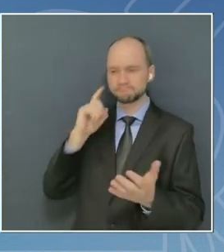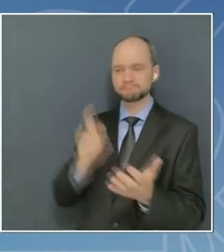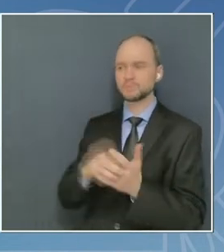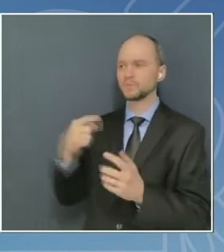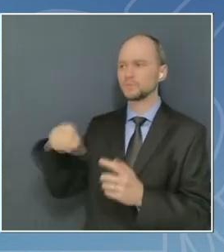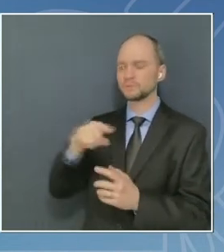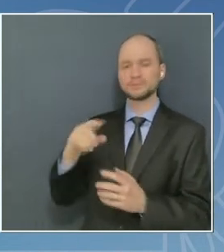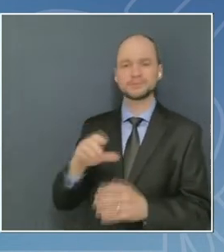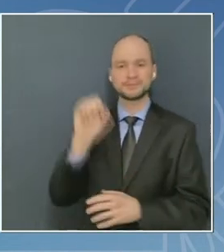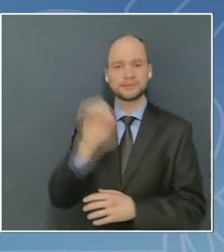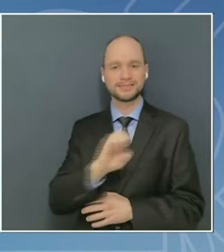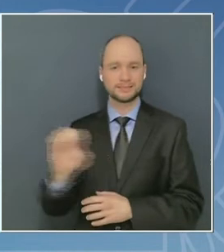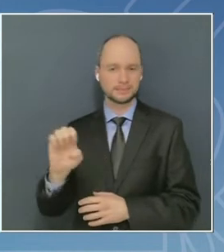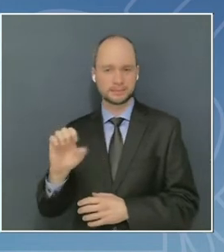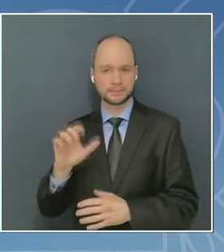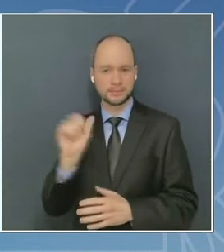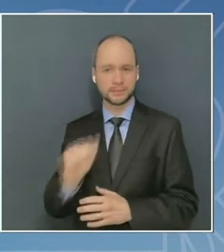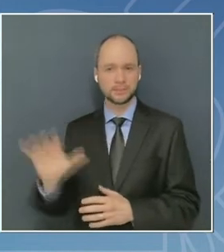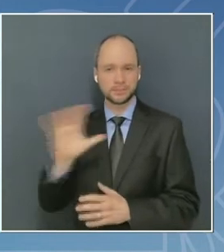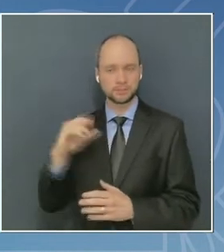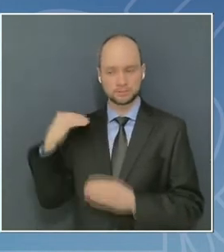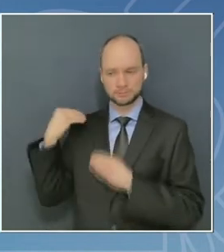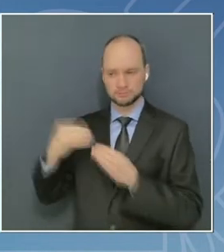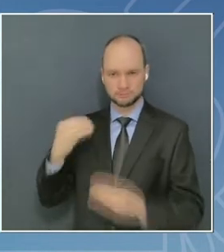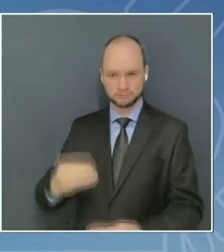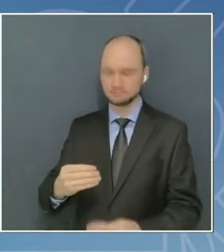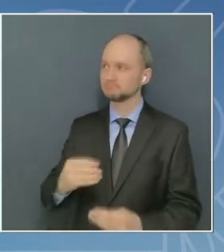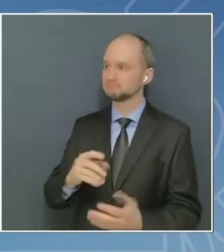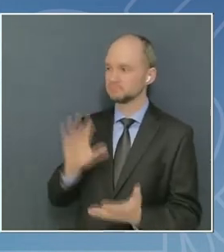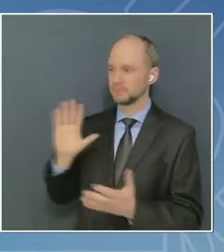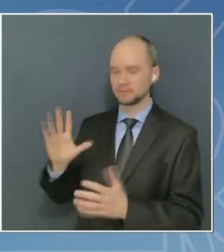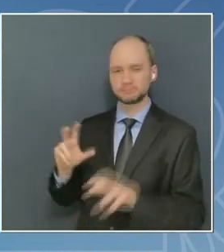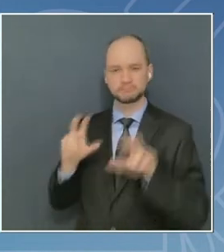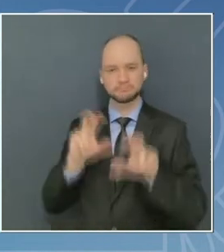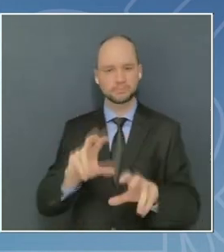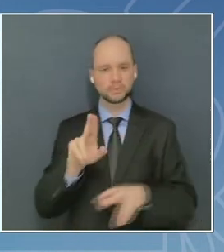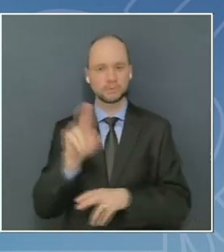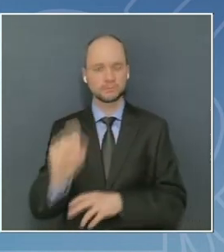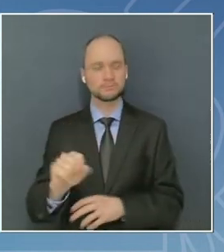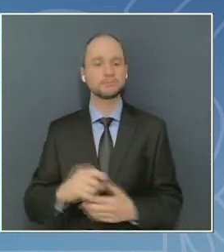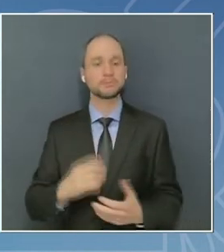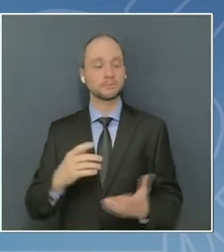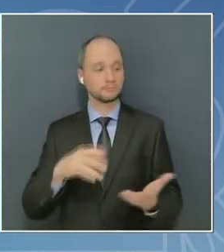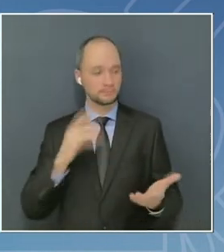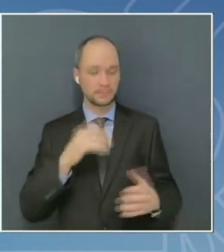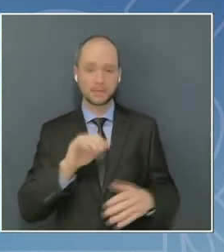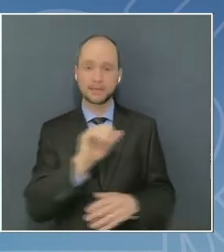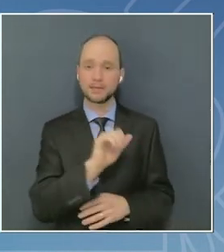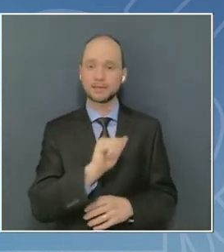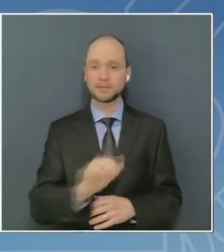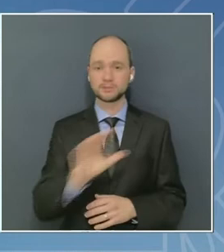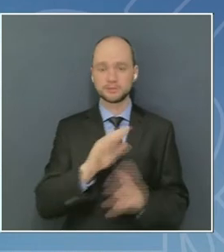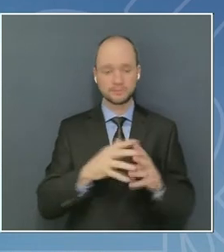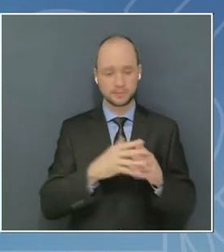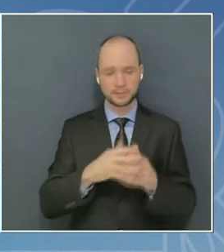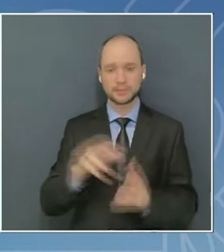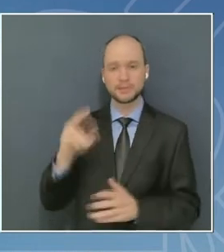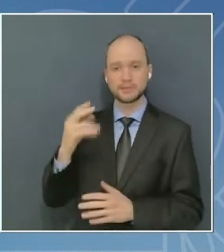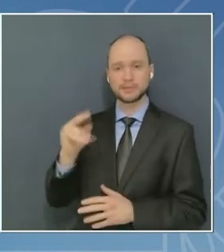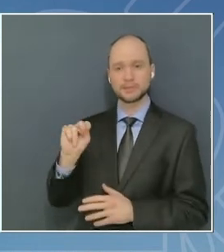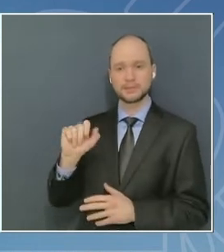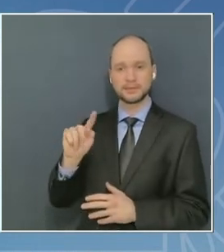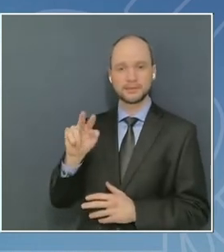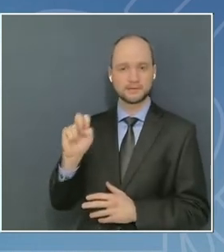United States, organized by the White House Initiative on Asian Americans, Native Hawaiians, and Pacific Islanders, and the Department of